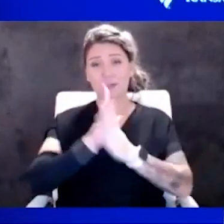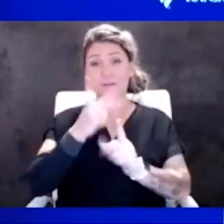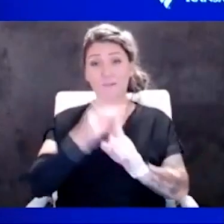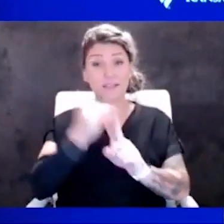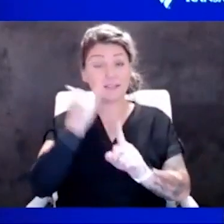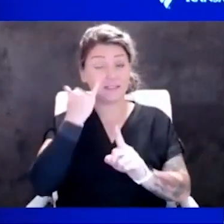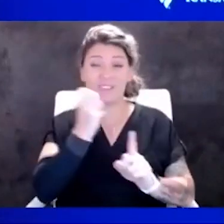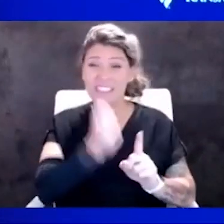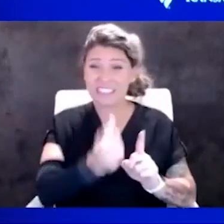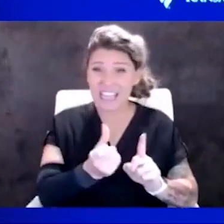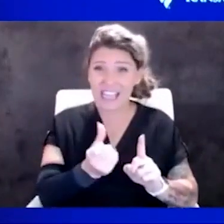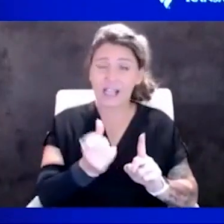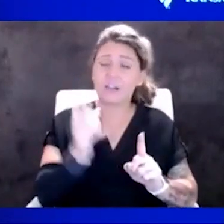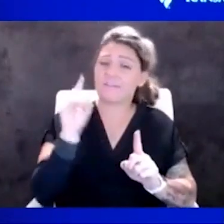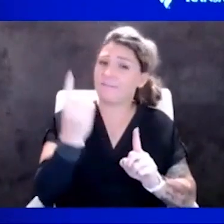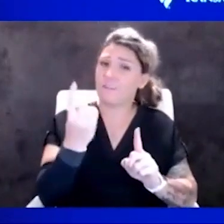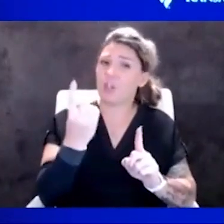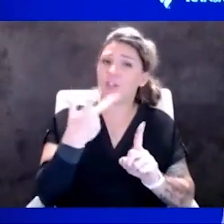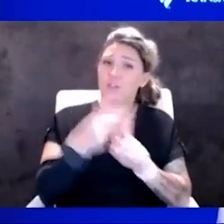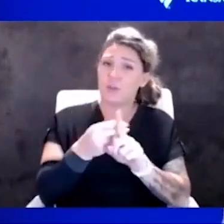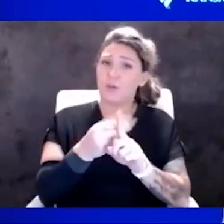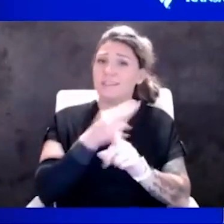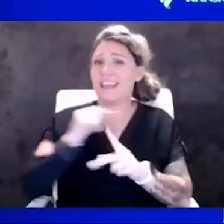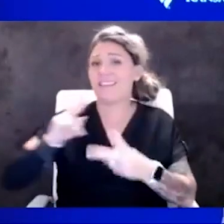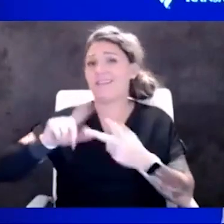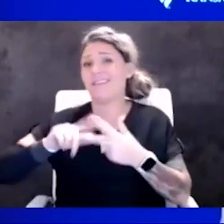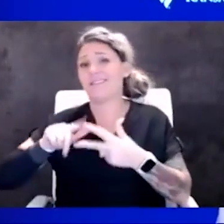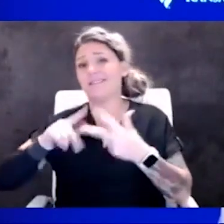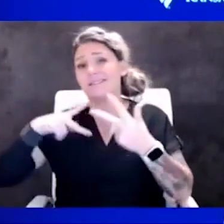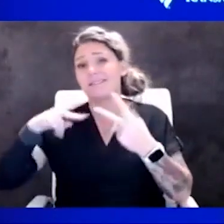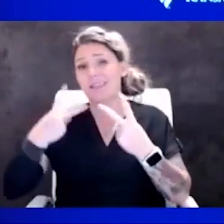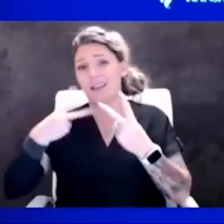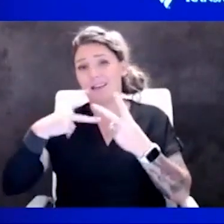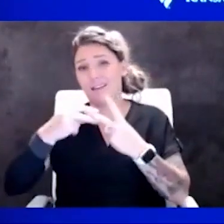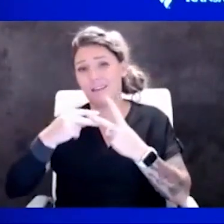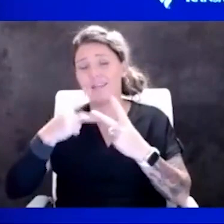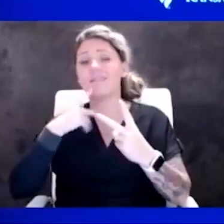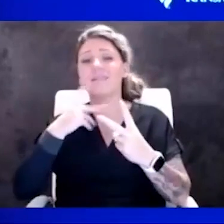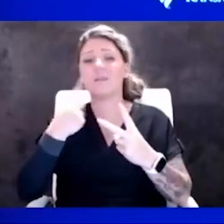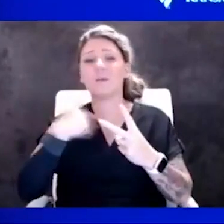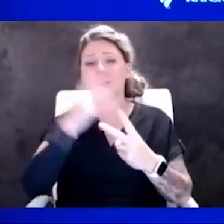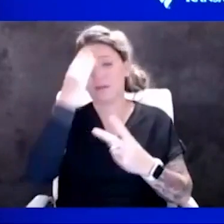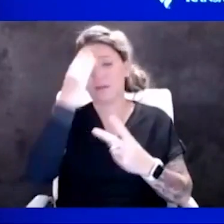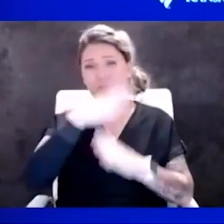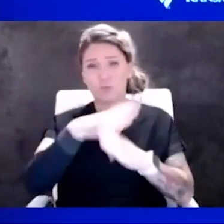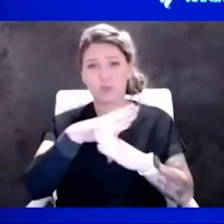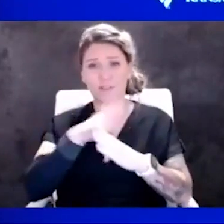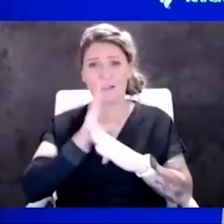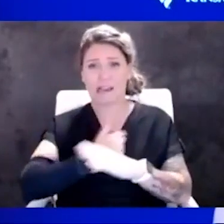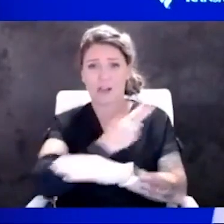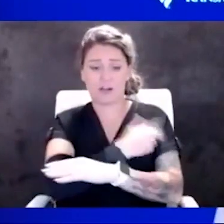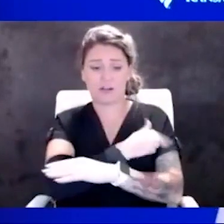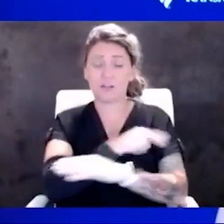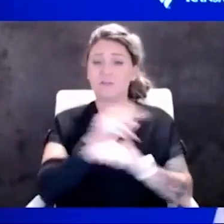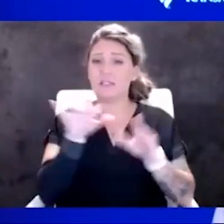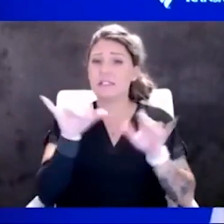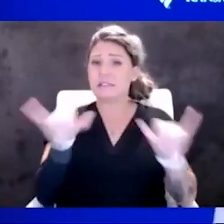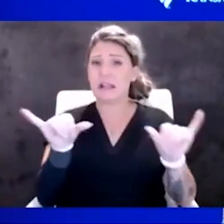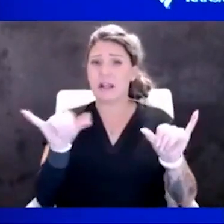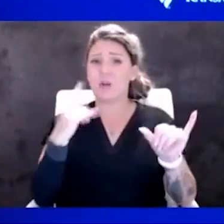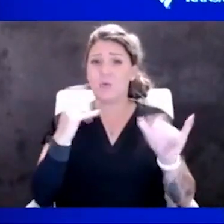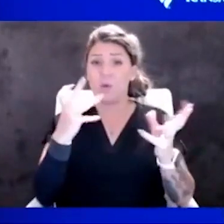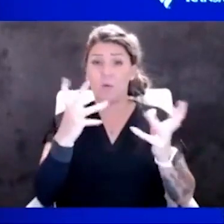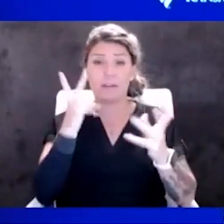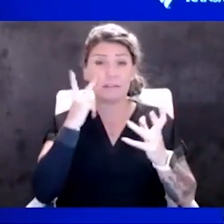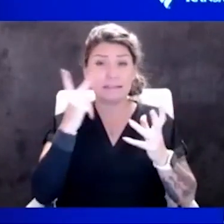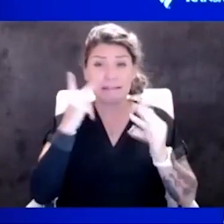first dose. Go get your second dose. We know that it can protect you. We saw that our hospitalizations are holding steady. We would like to see less in, as